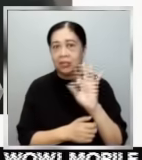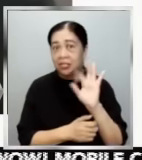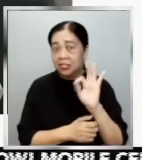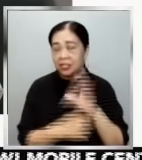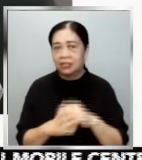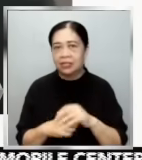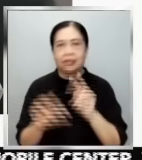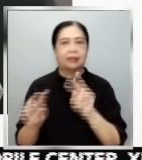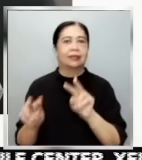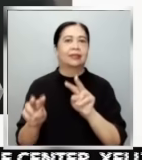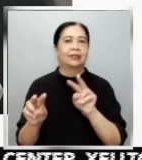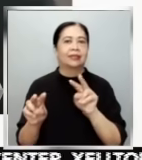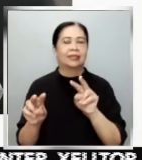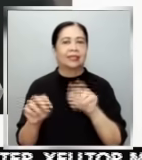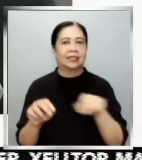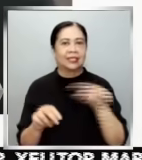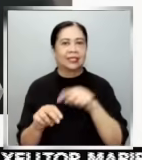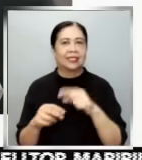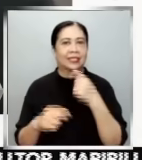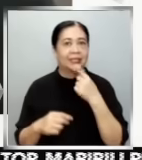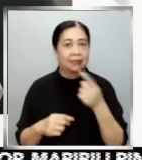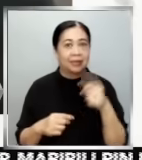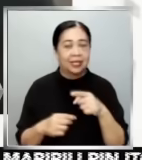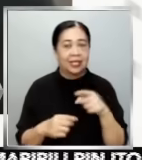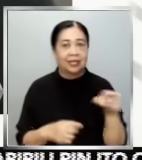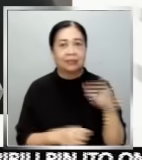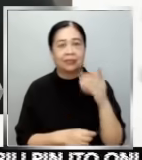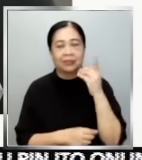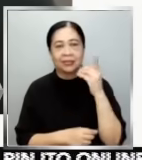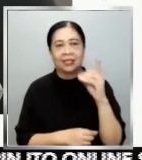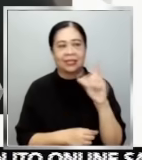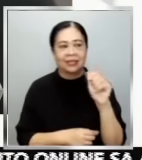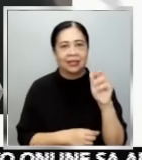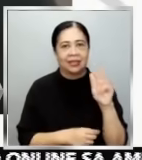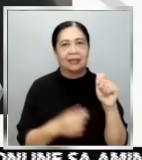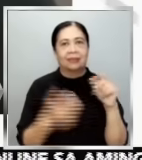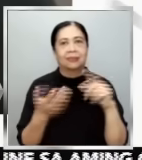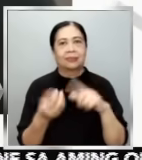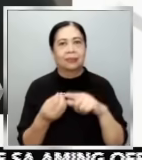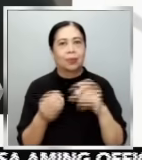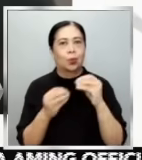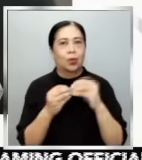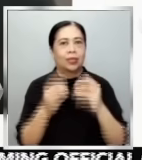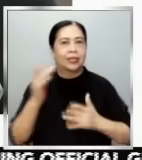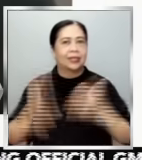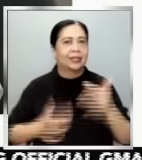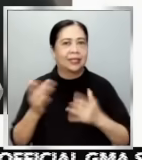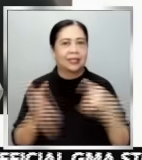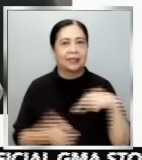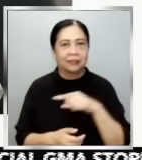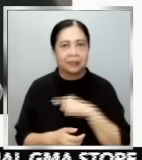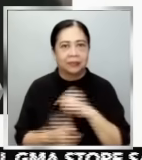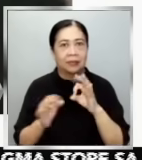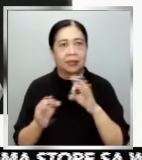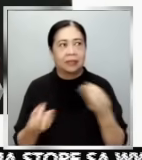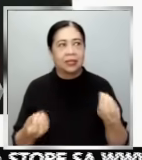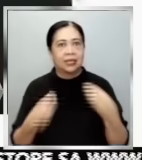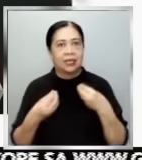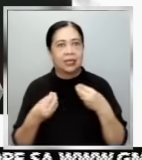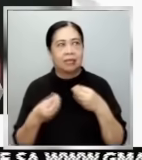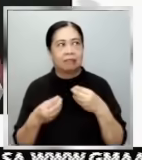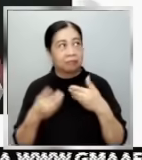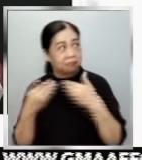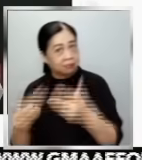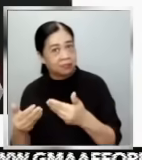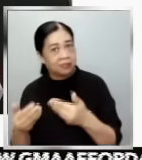Abangan since nasab na ni Miss Dara yung about do um mas nae-excite kami pag nabigyan na kami ng go signal palalo